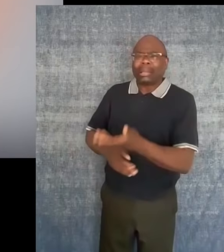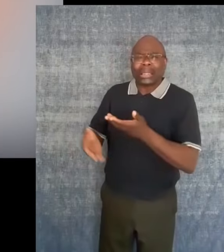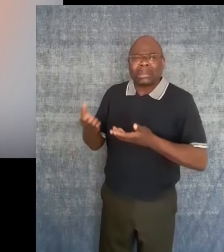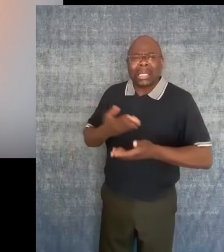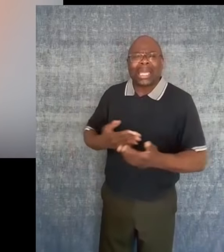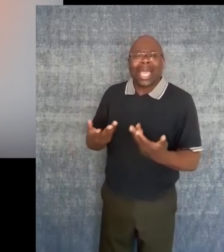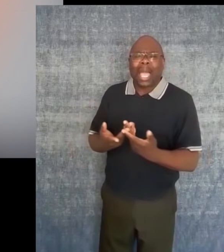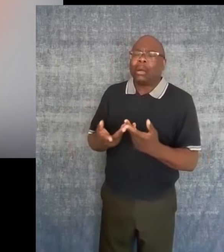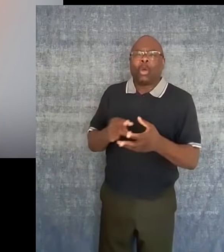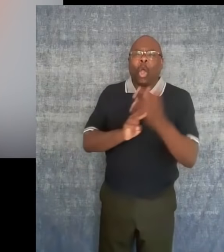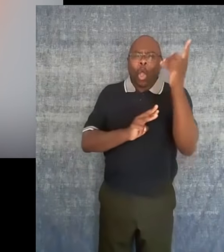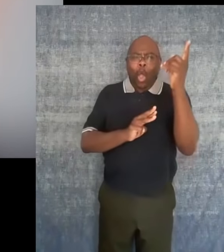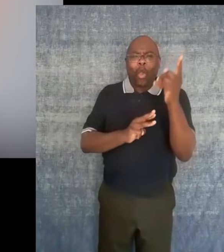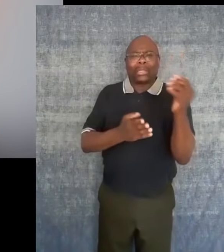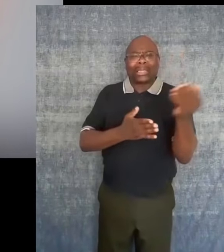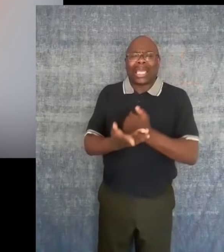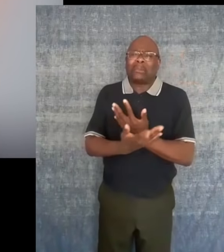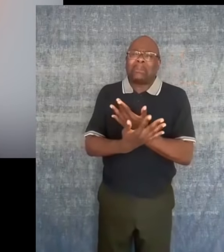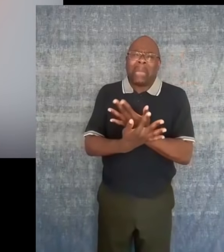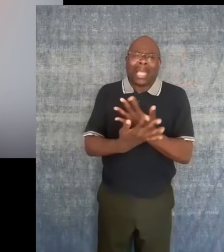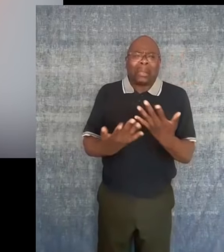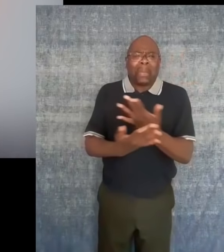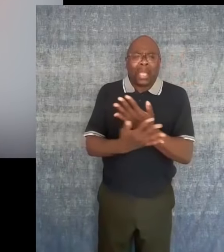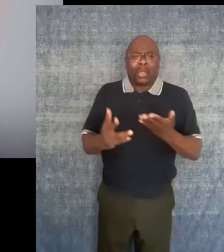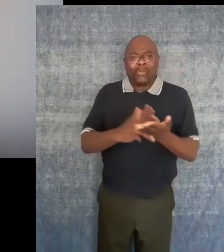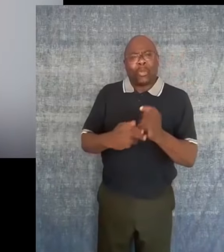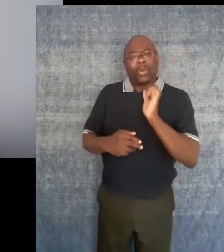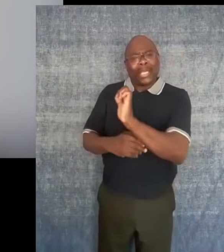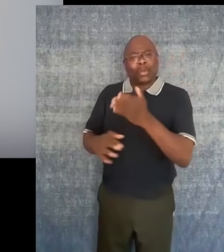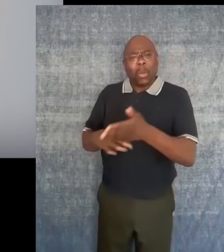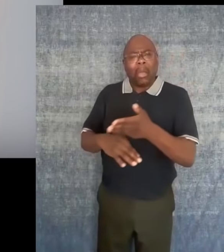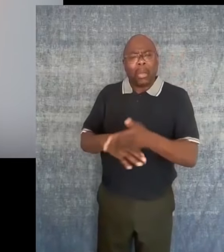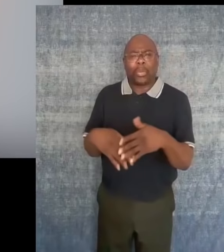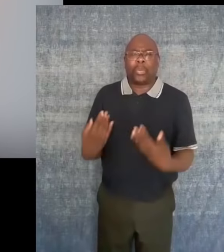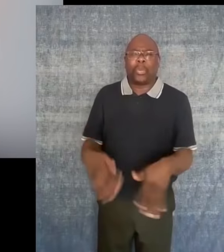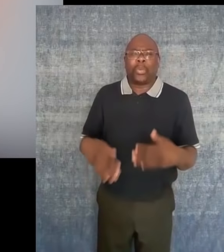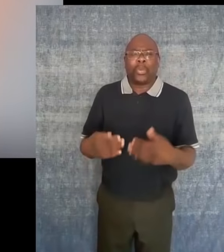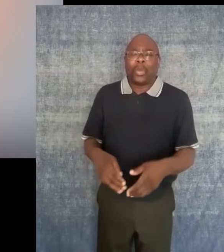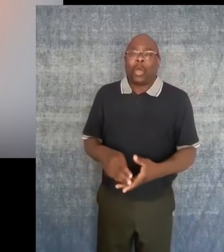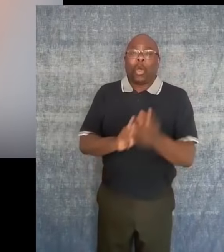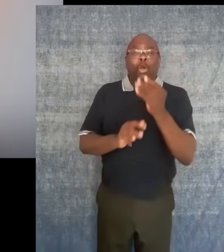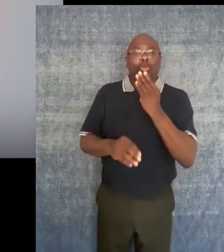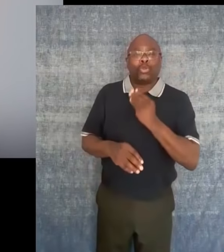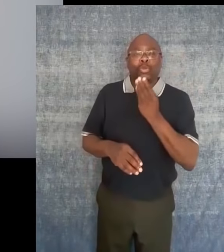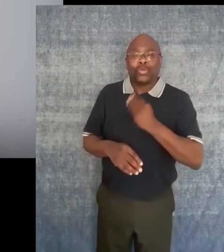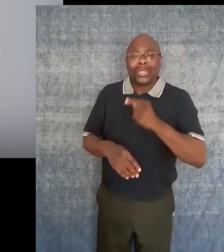how God had saved many, many souls through his ministry, and how God had used